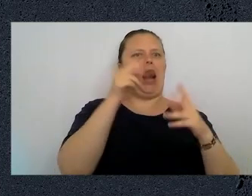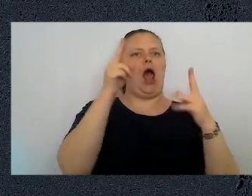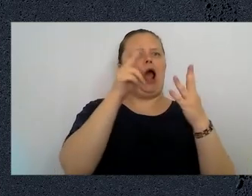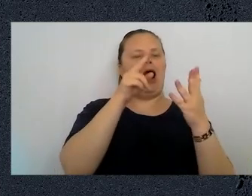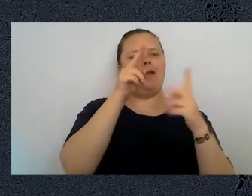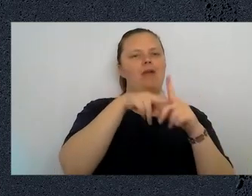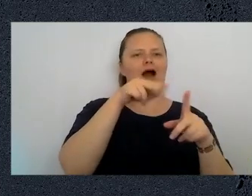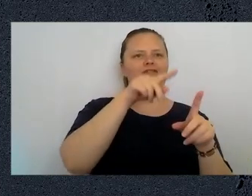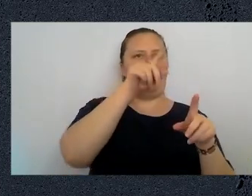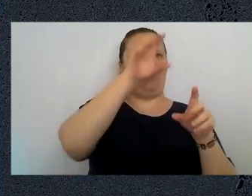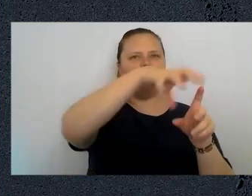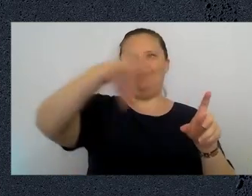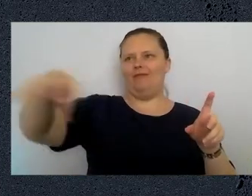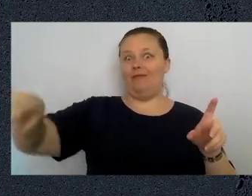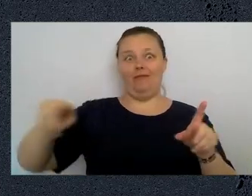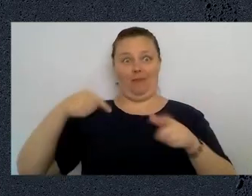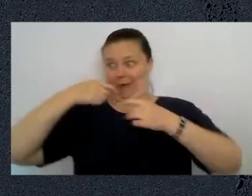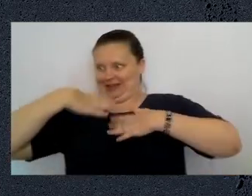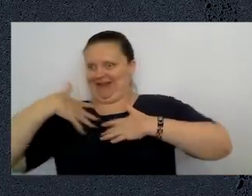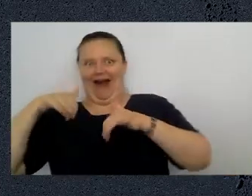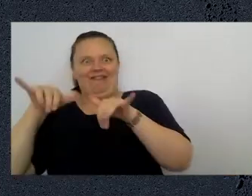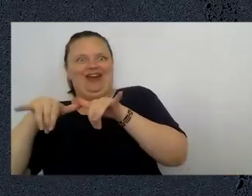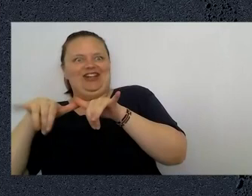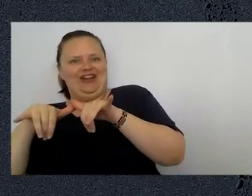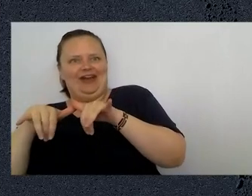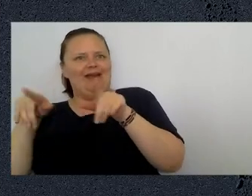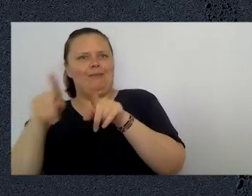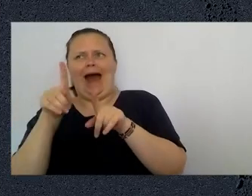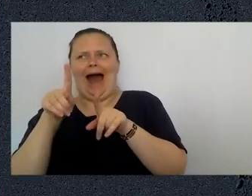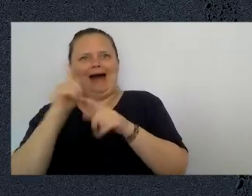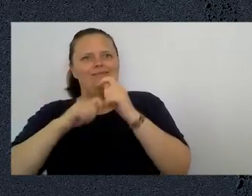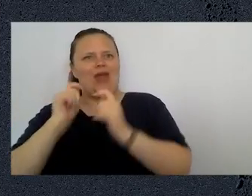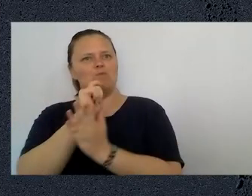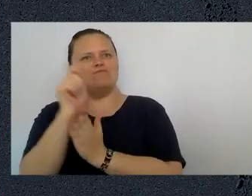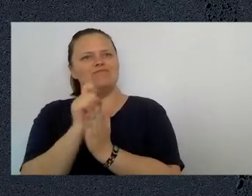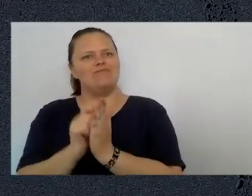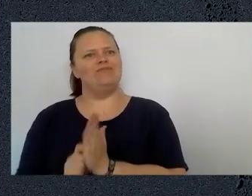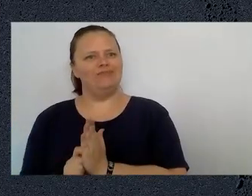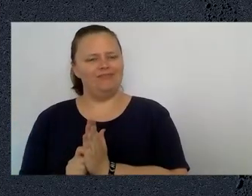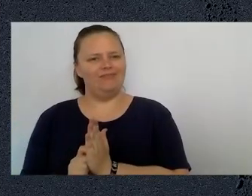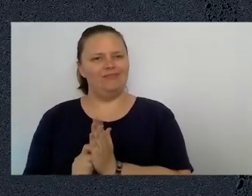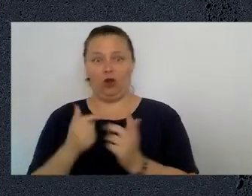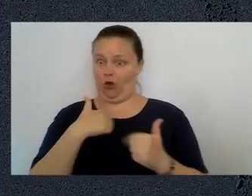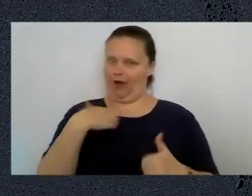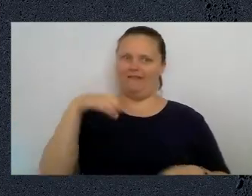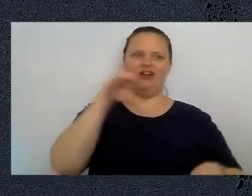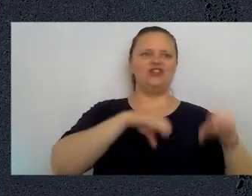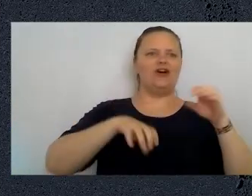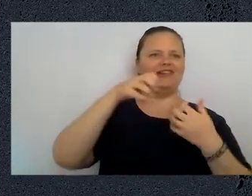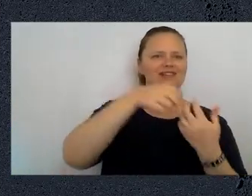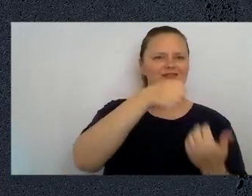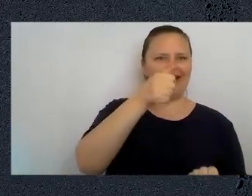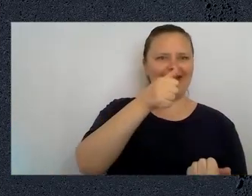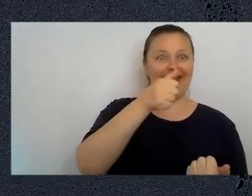have an engineering degree. Yeah, weird. And you're a journalist. Yeah. And I have a science degree, and I ended